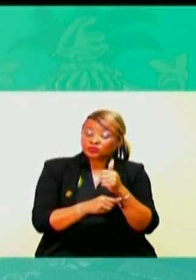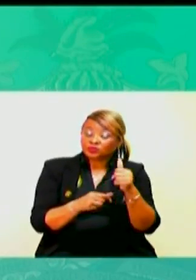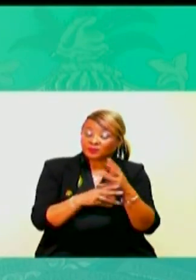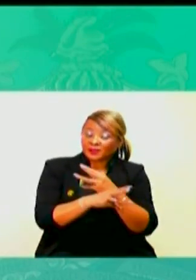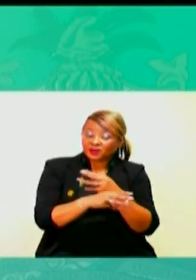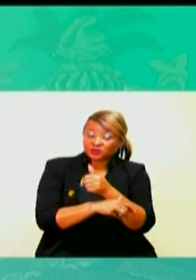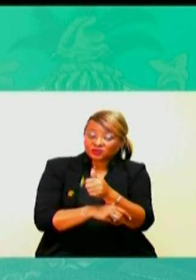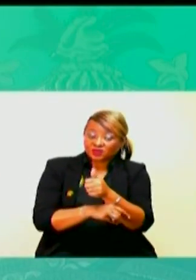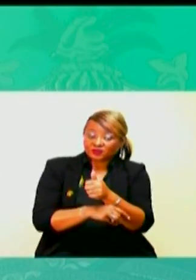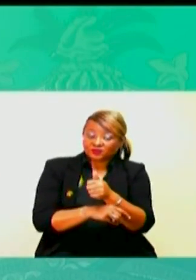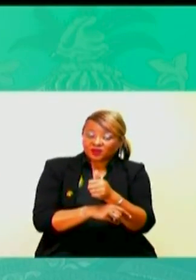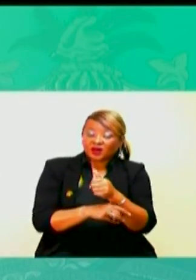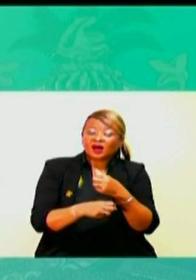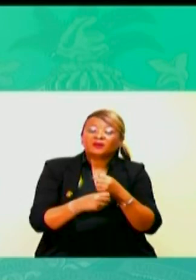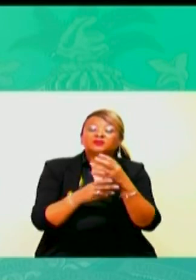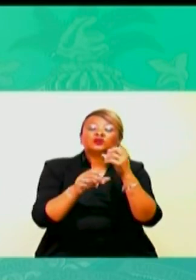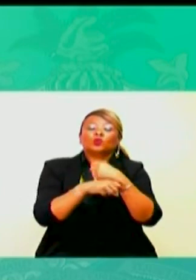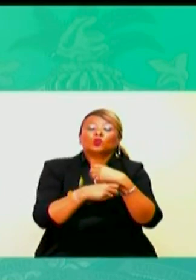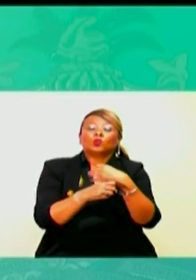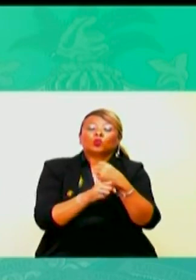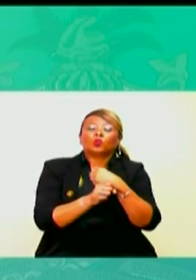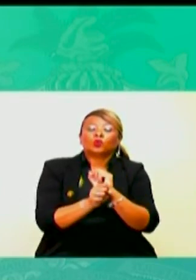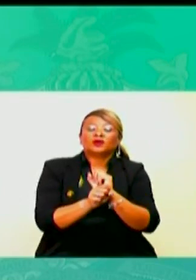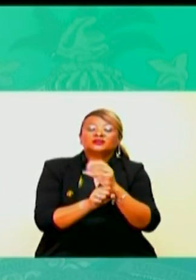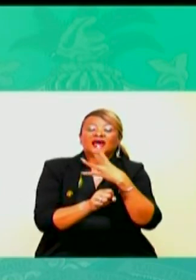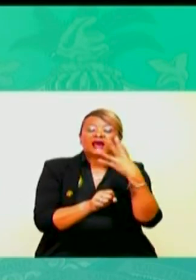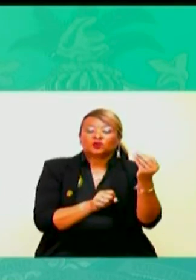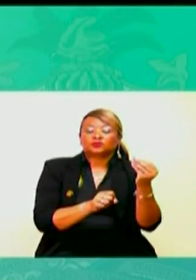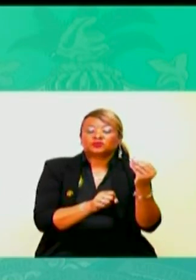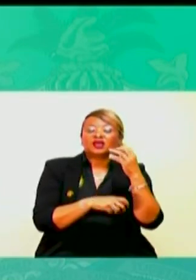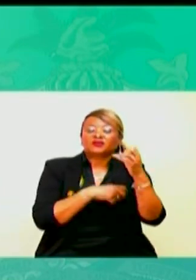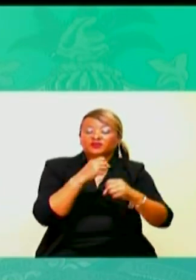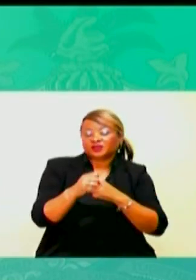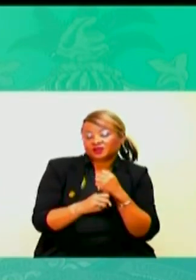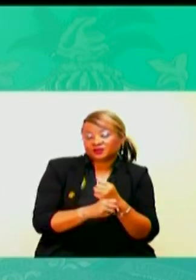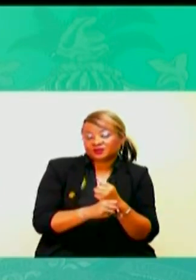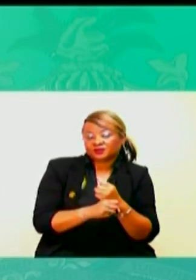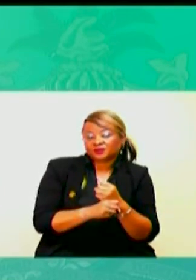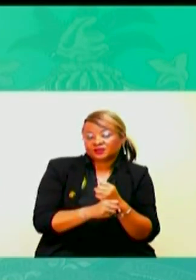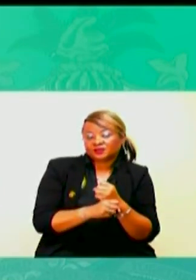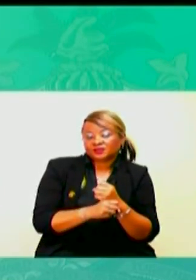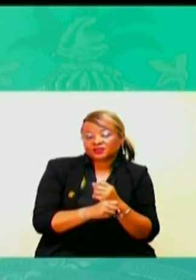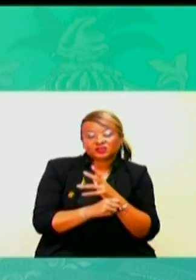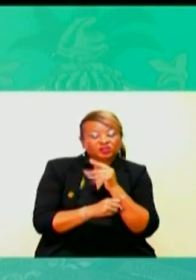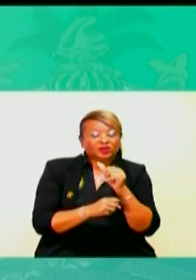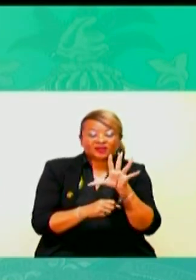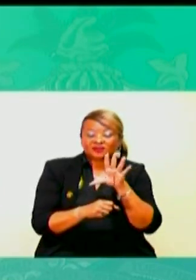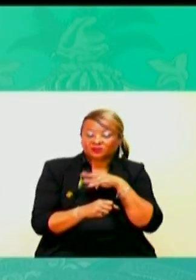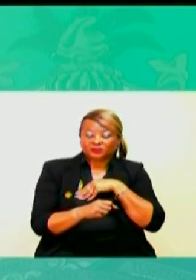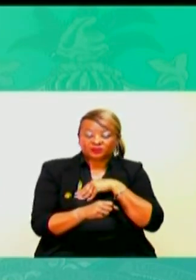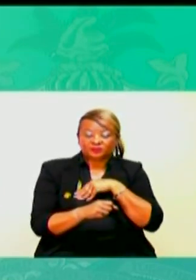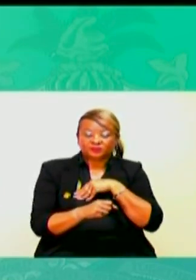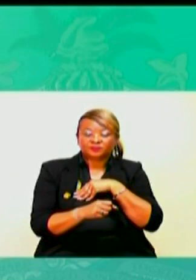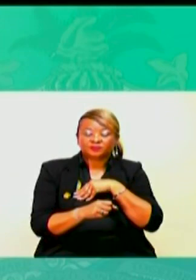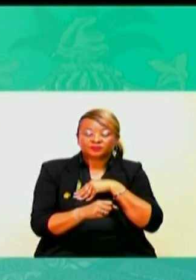and see what it works out to be per year. It is egregious, unacceptable.